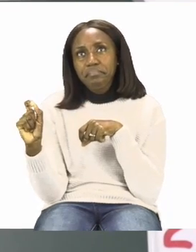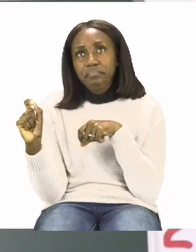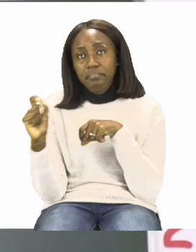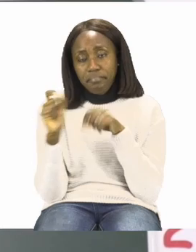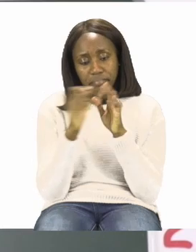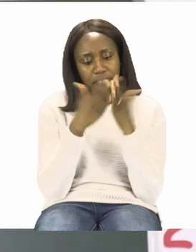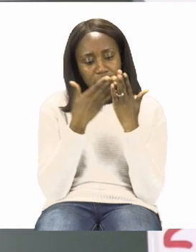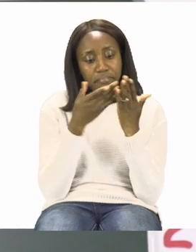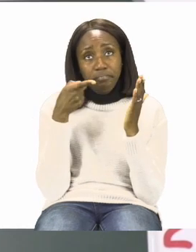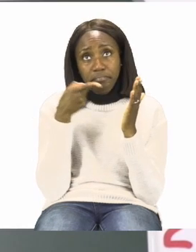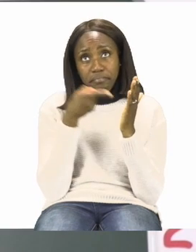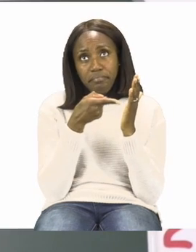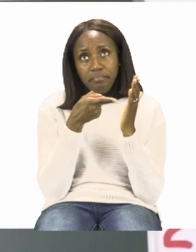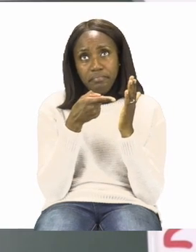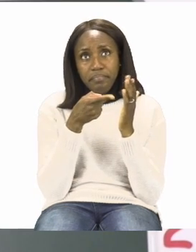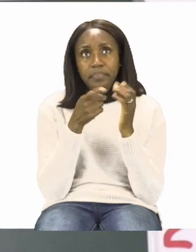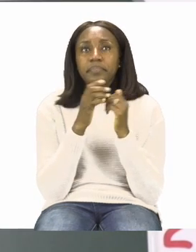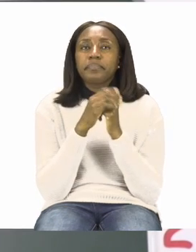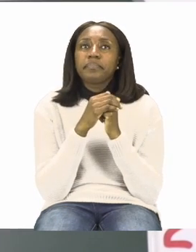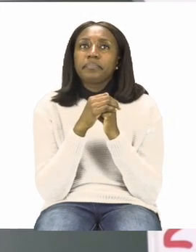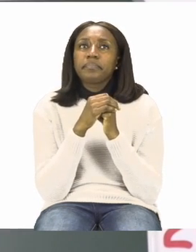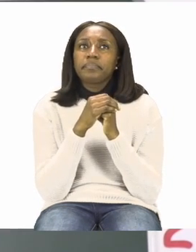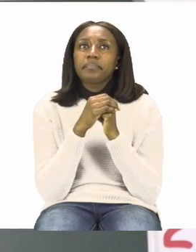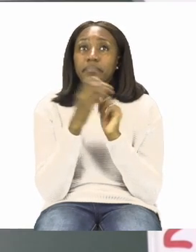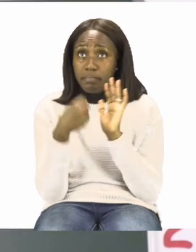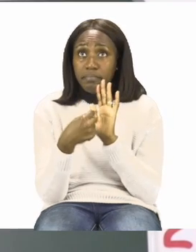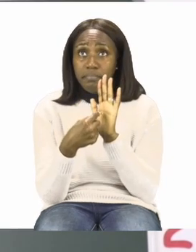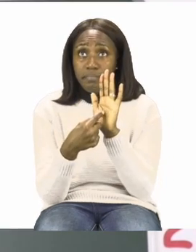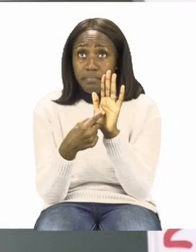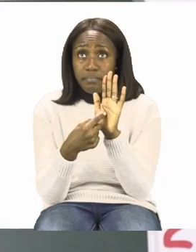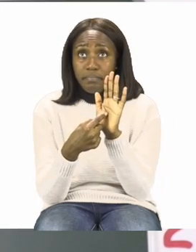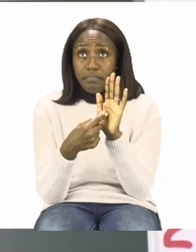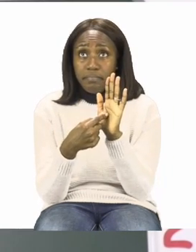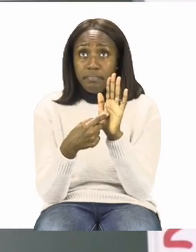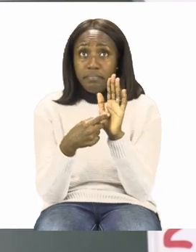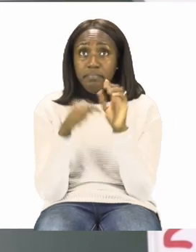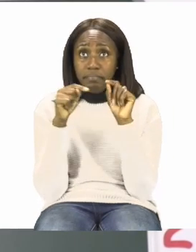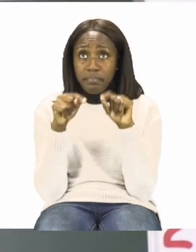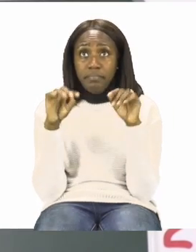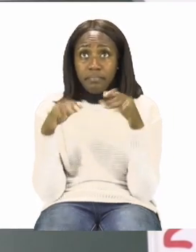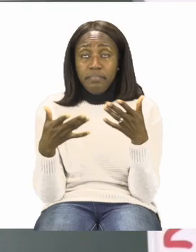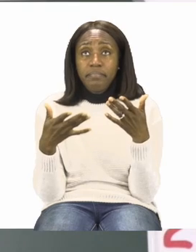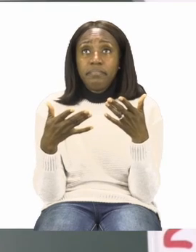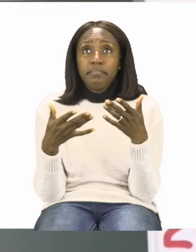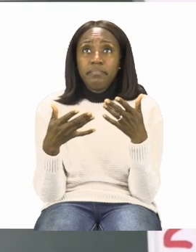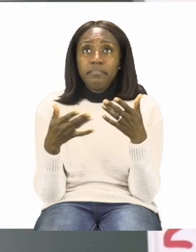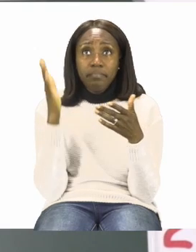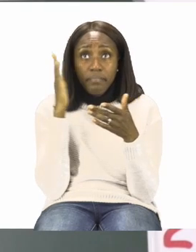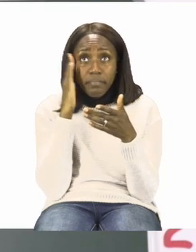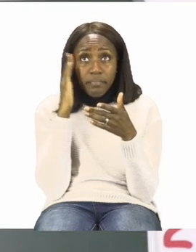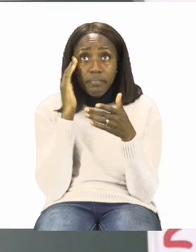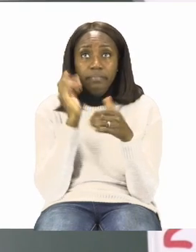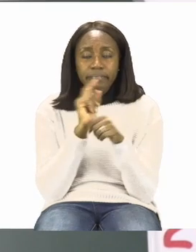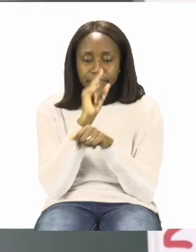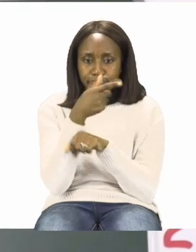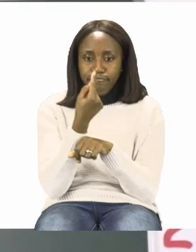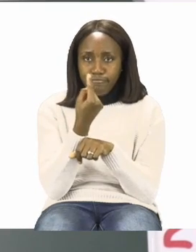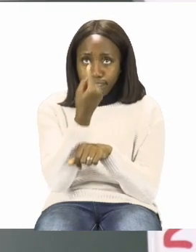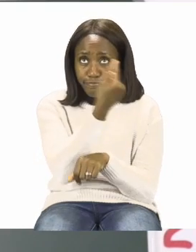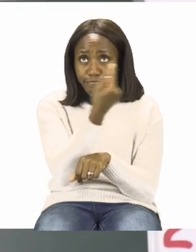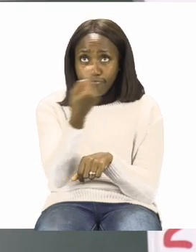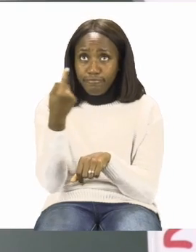page. Now I'm going to trace on the board so that you can see how you